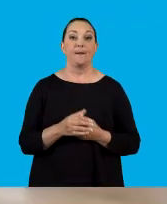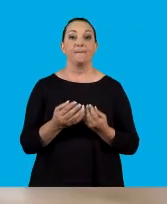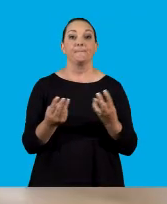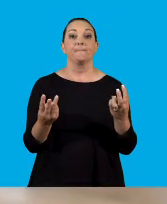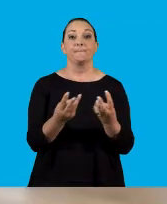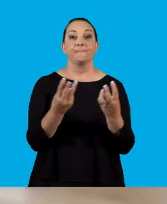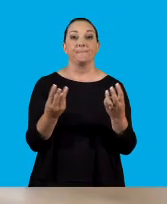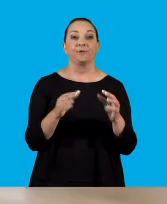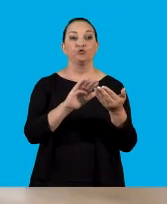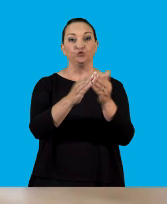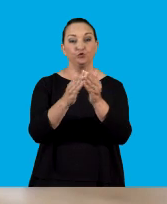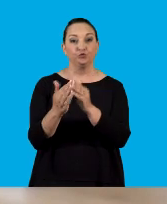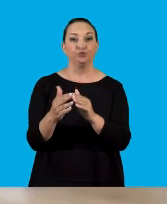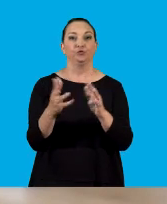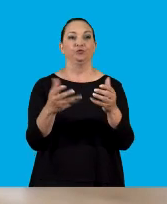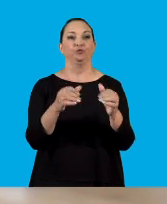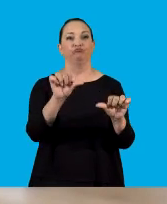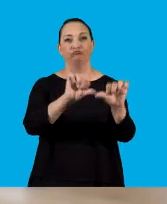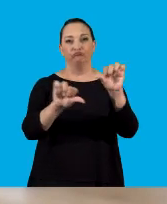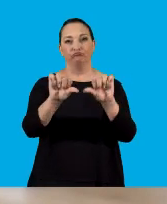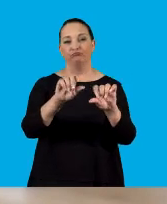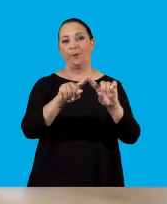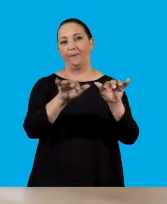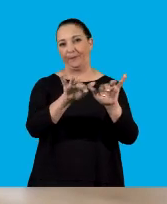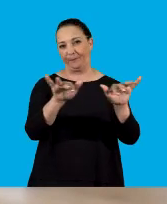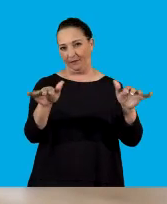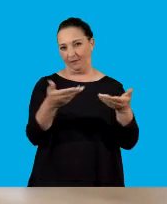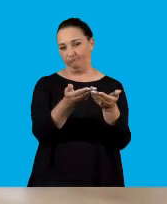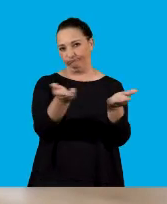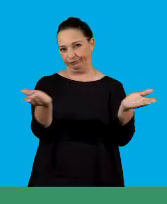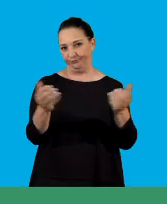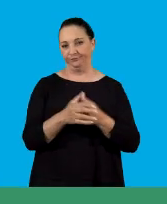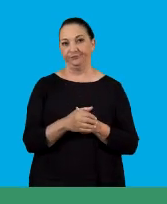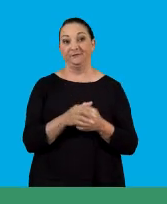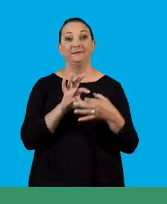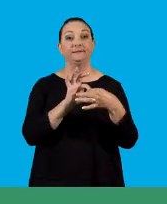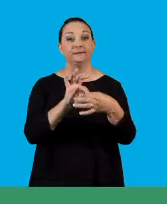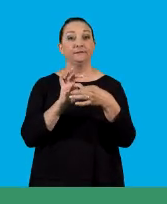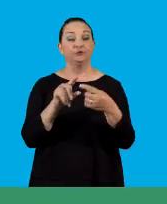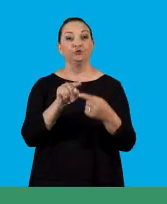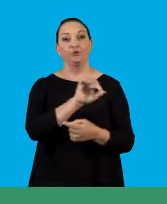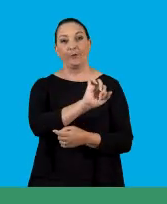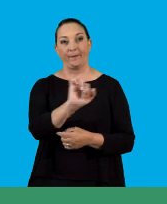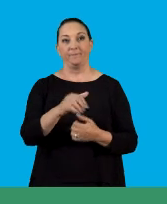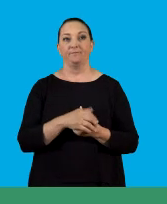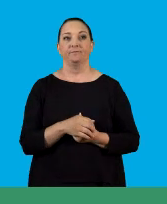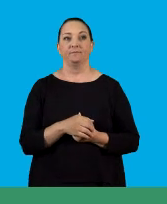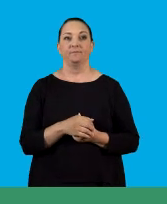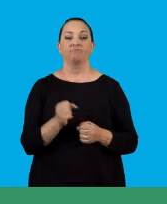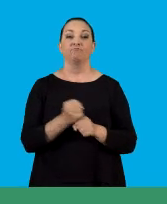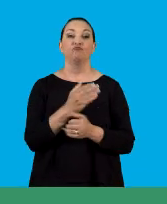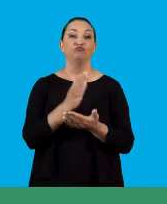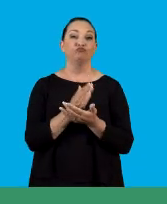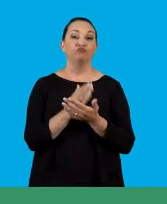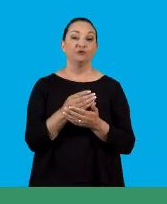refers to the community, the society at large. So the public relation is responsible for maintaining a